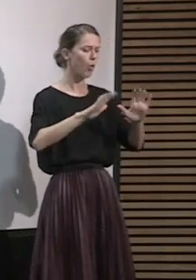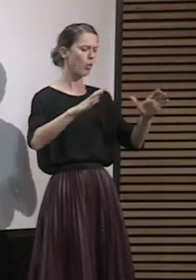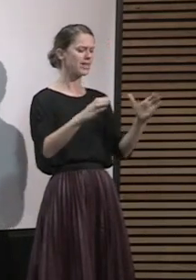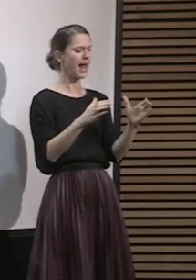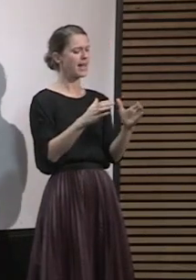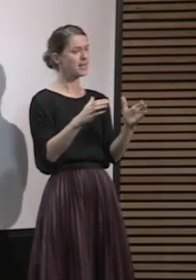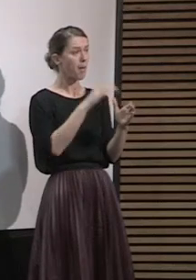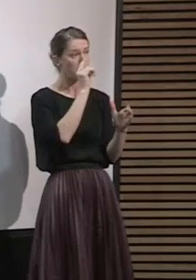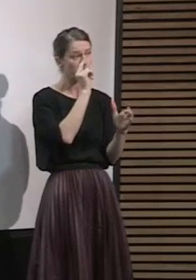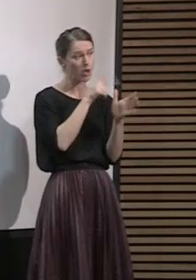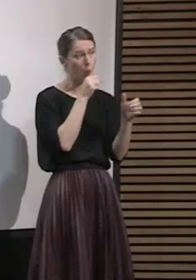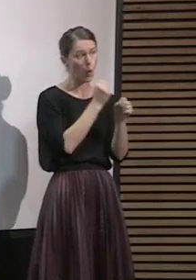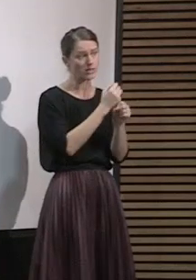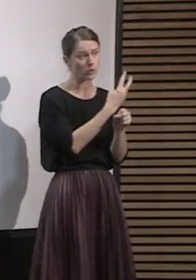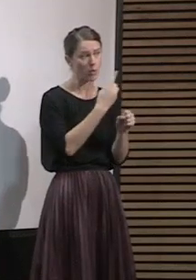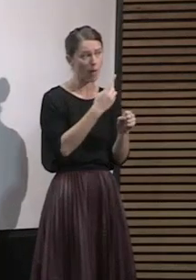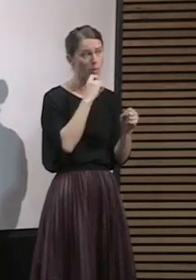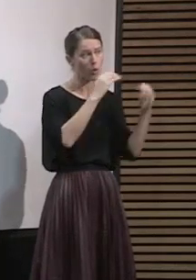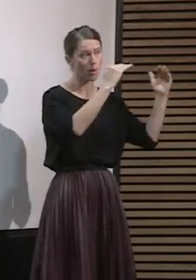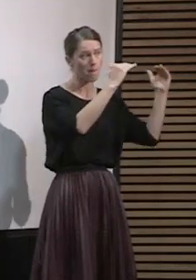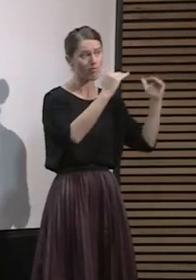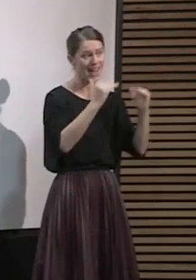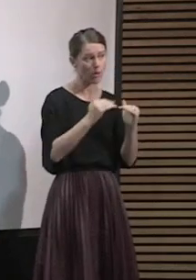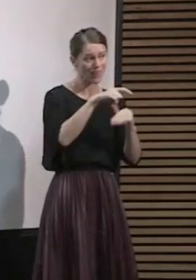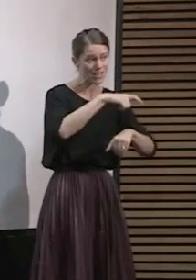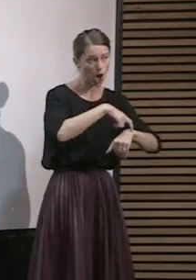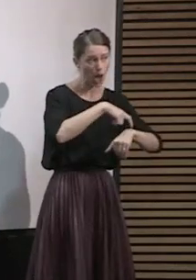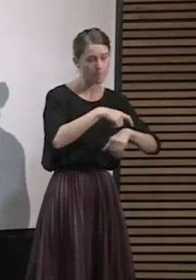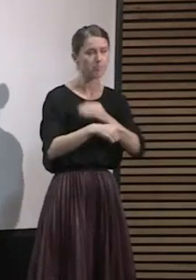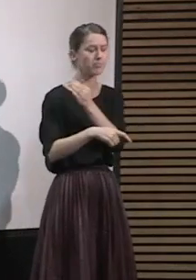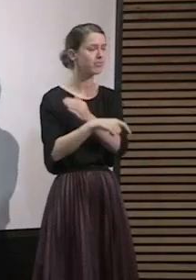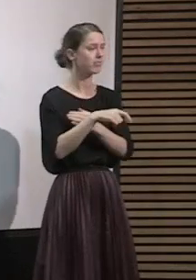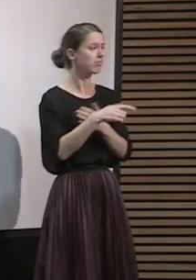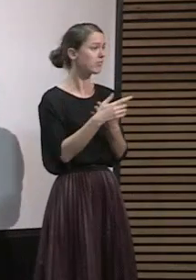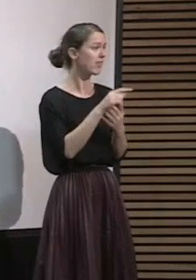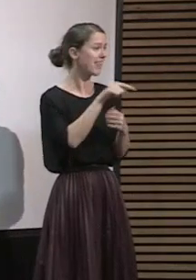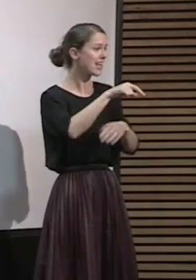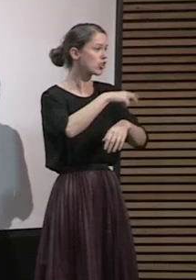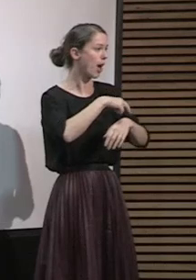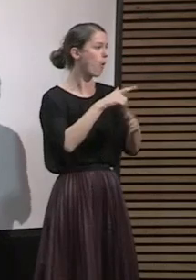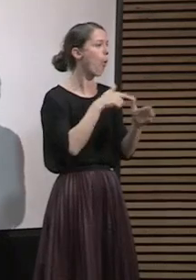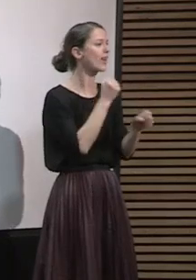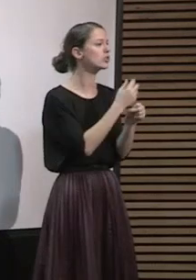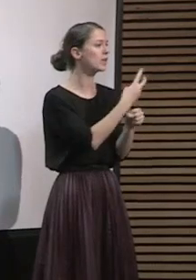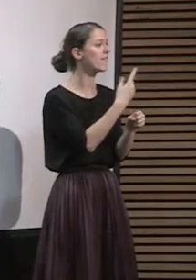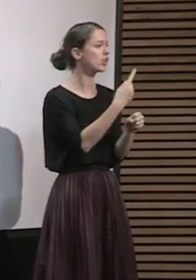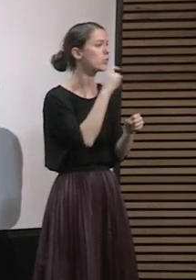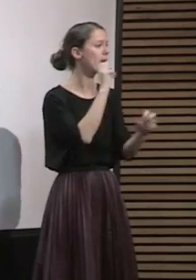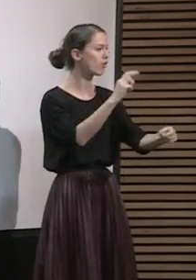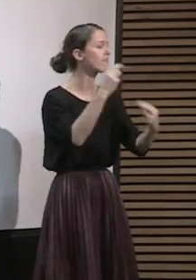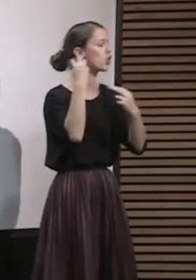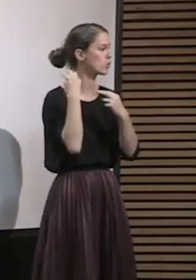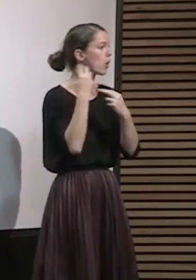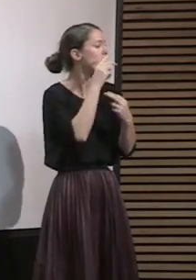contained, might we move alert settings? It's a review. And so we are giving ourselves that opportunity. We did want, however, to